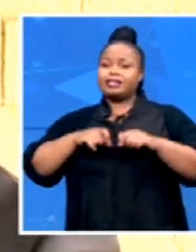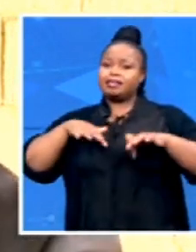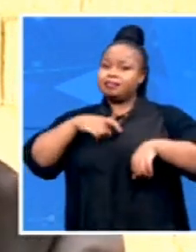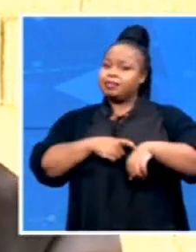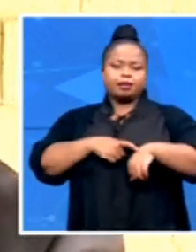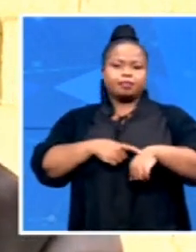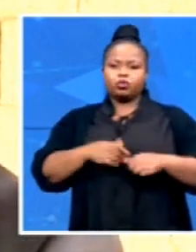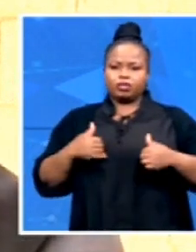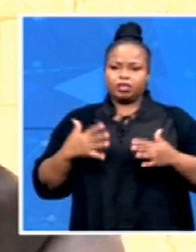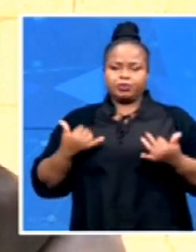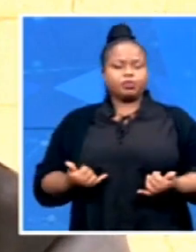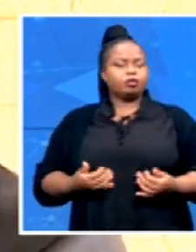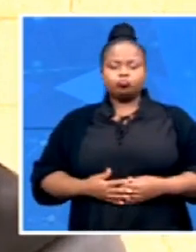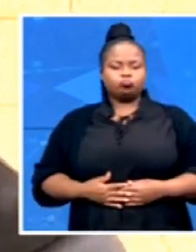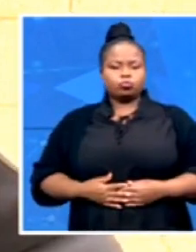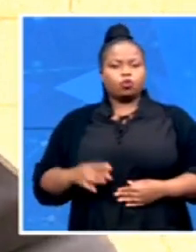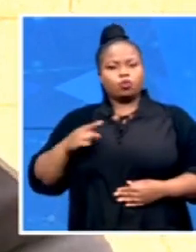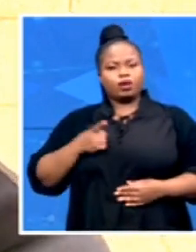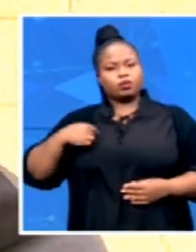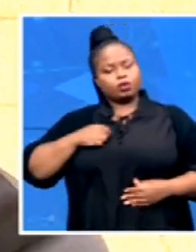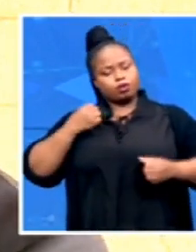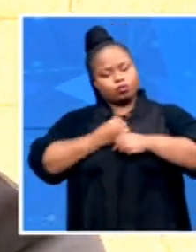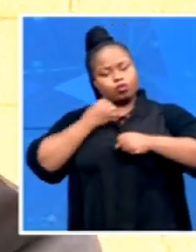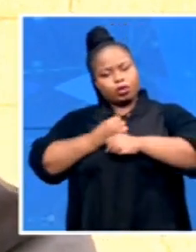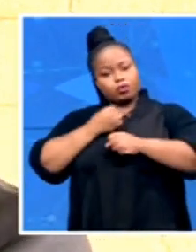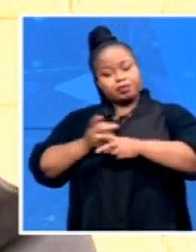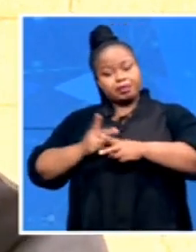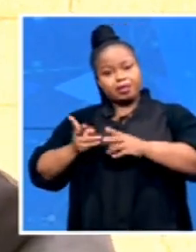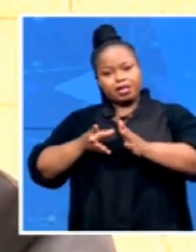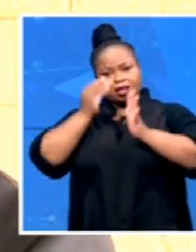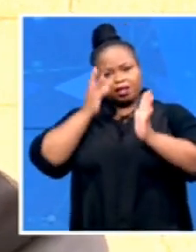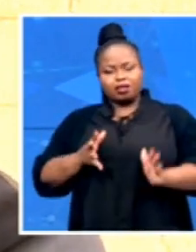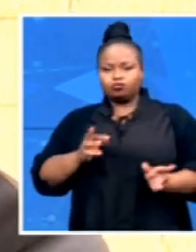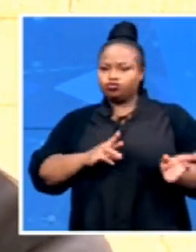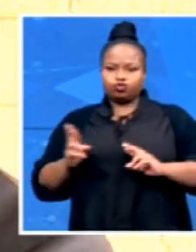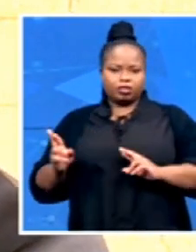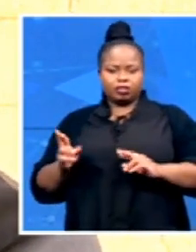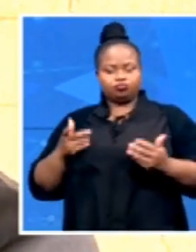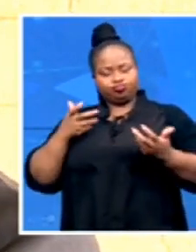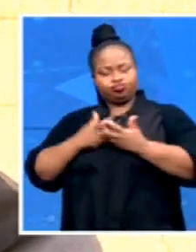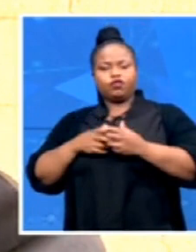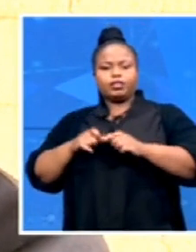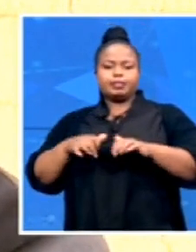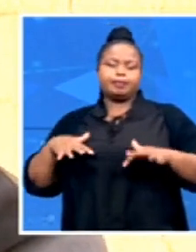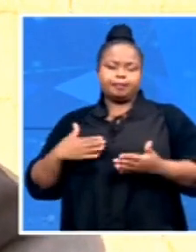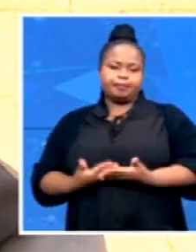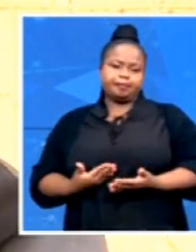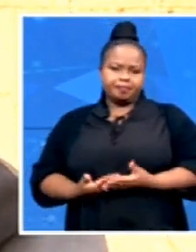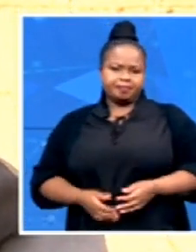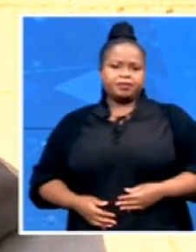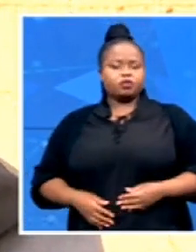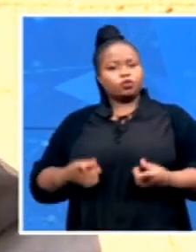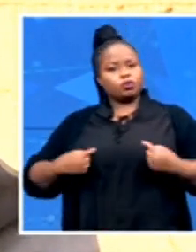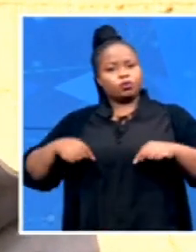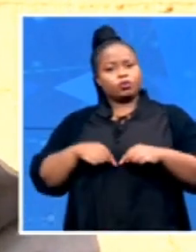been hard in preparing the learners themselves to be ready and fit for these examinations. We put up what we call the 12-point plan